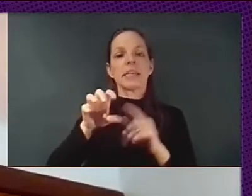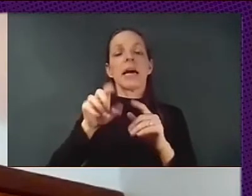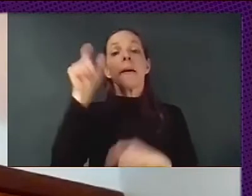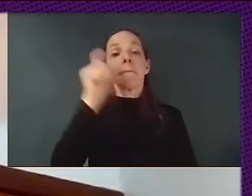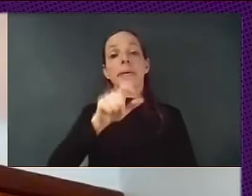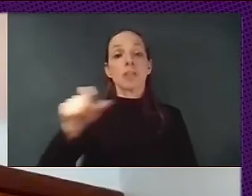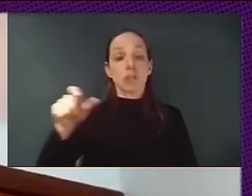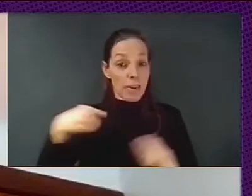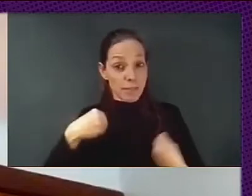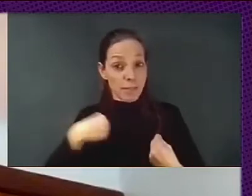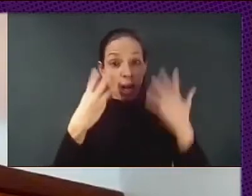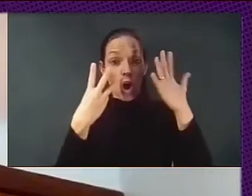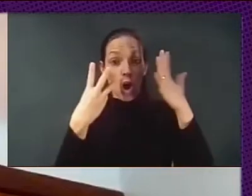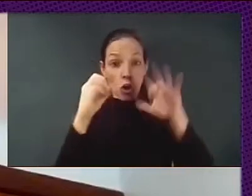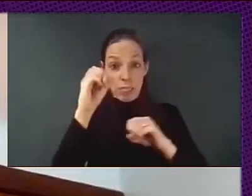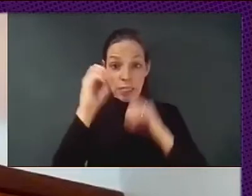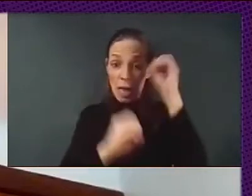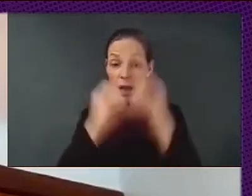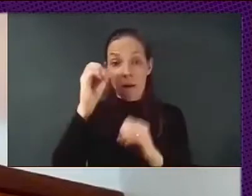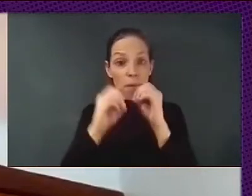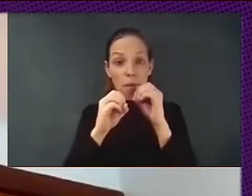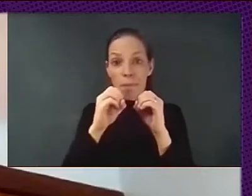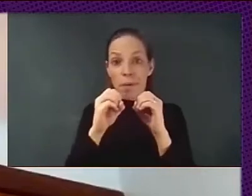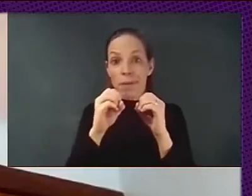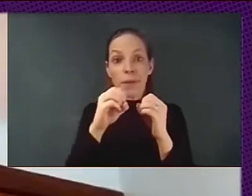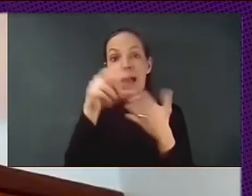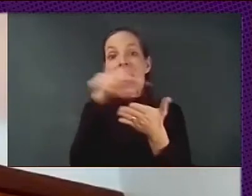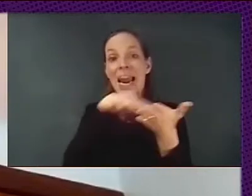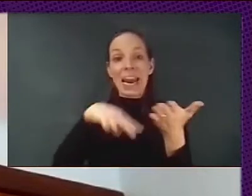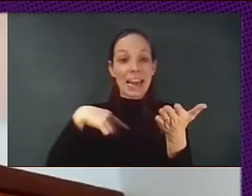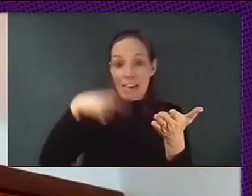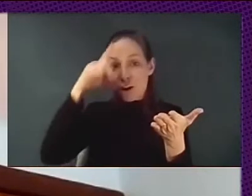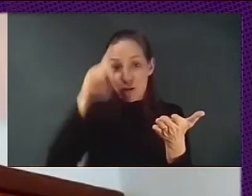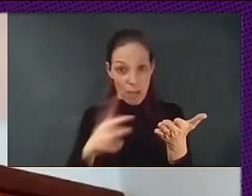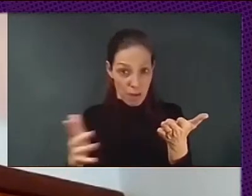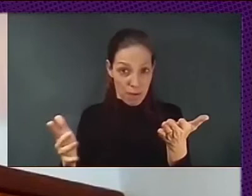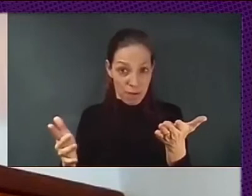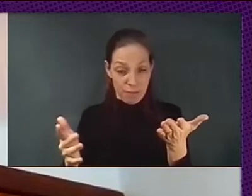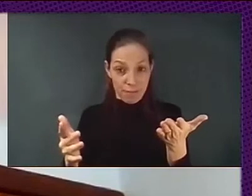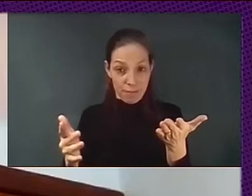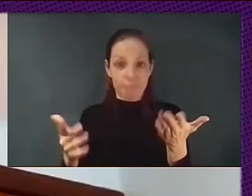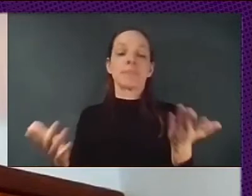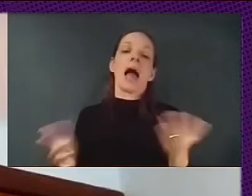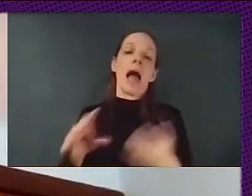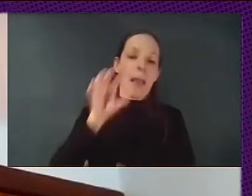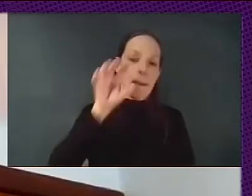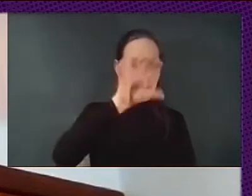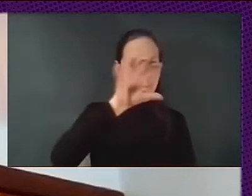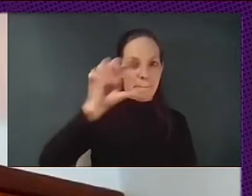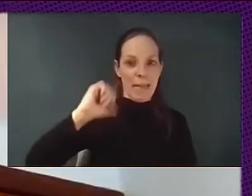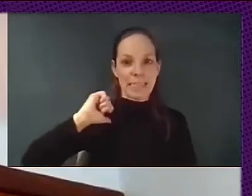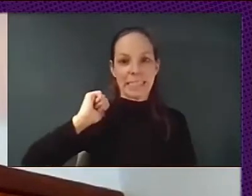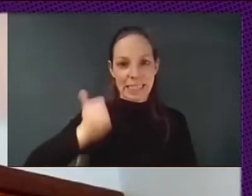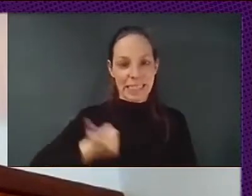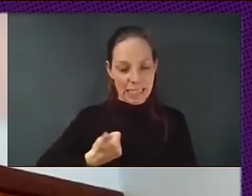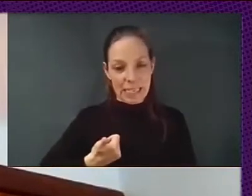competitive market when all of this antitrust is done? It's the rich countries who are, you know, don't want a